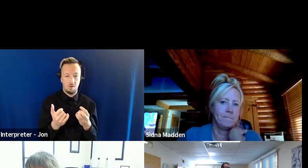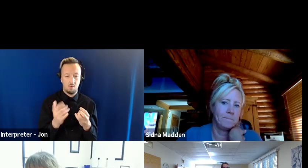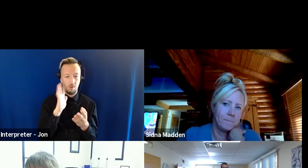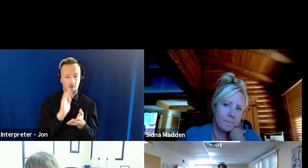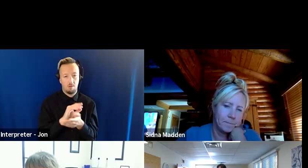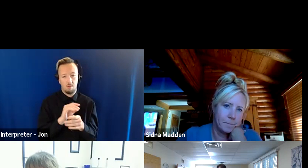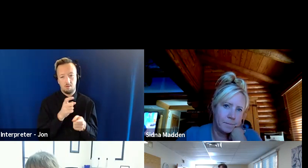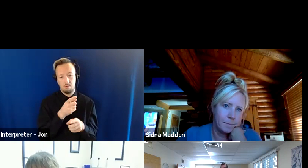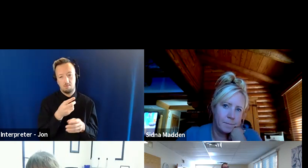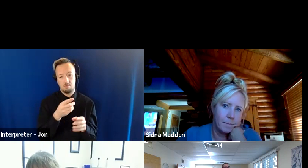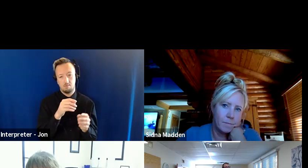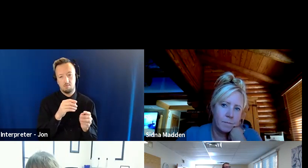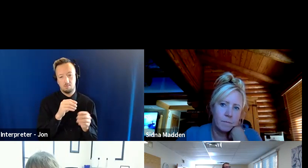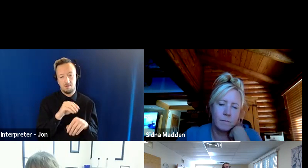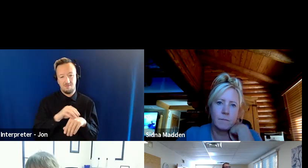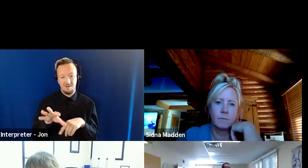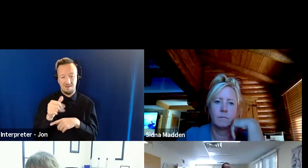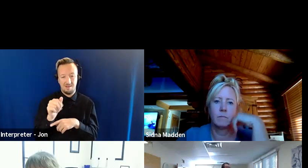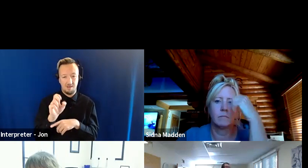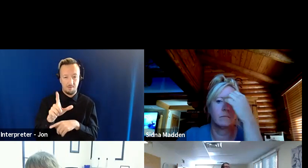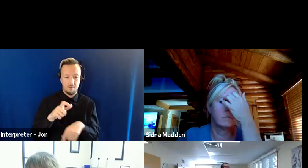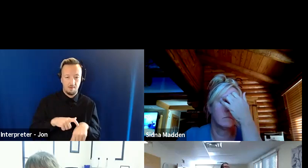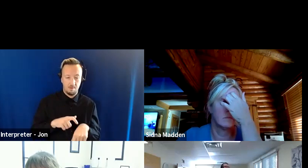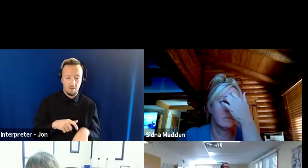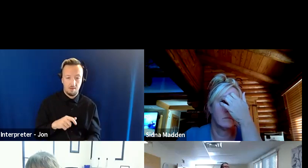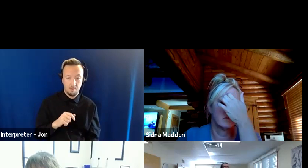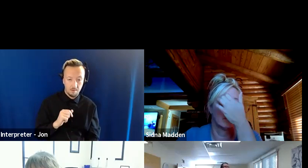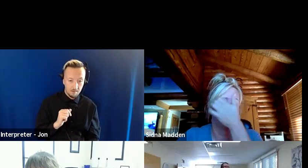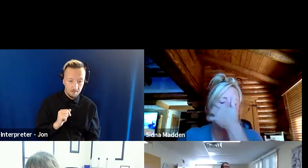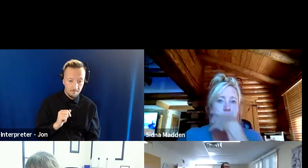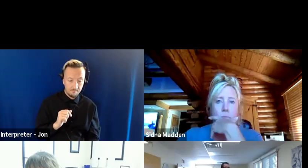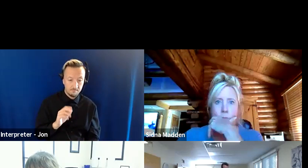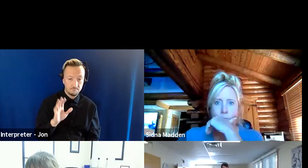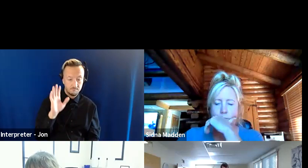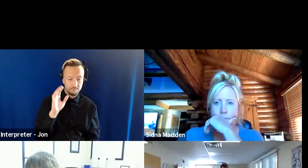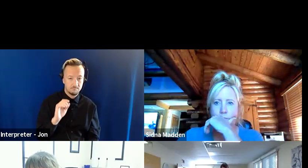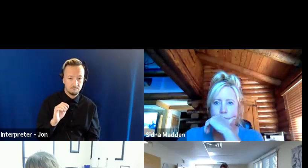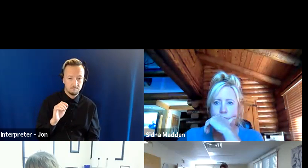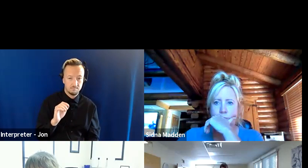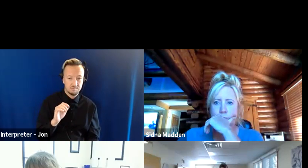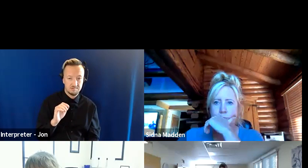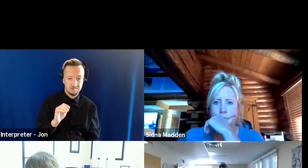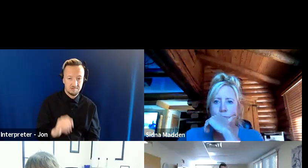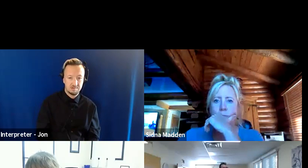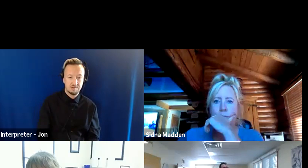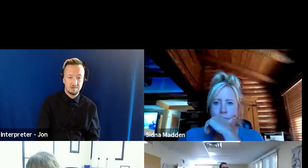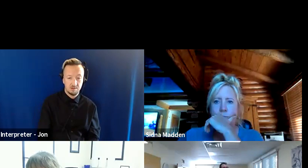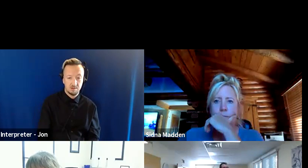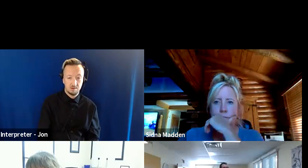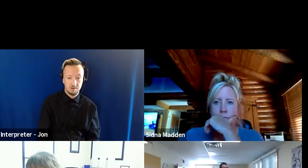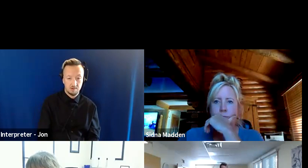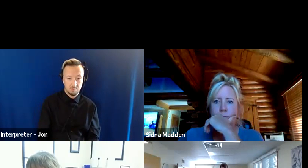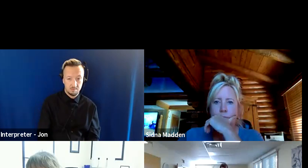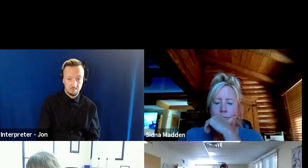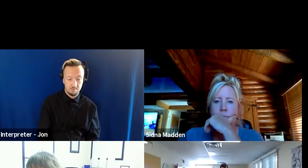gonna be out of the panel. There is No, one no, thing, guys, Okay. I just want to We're mention your box is extra small right now because we have